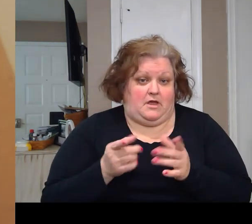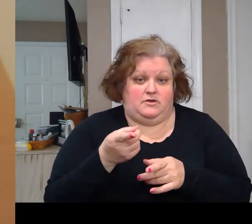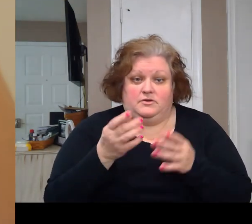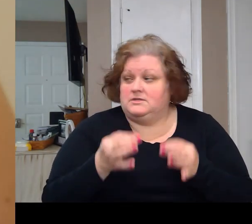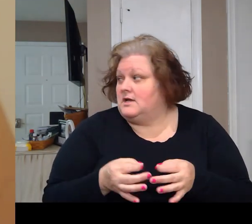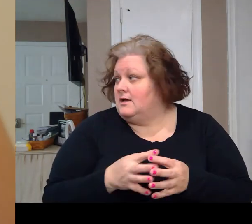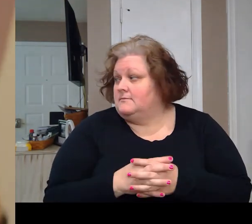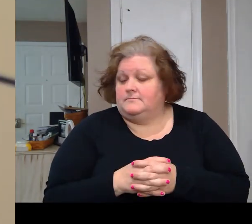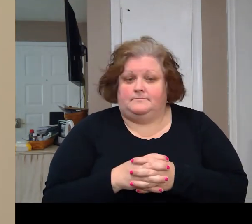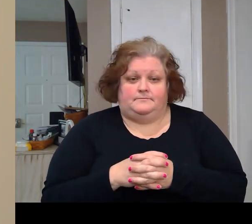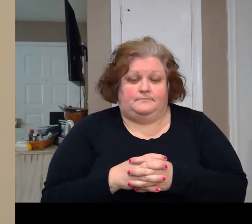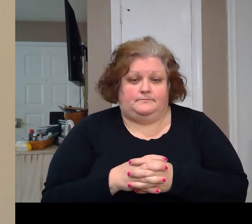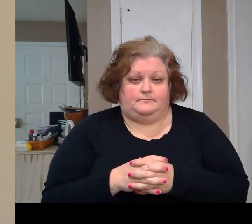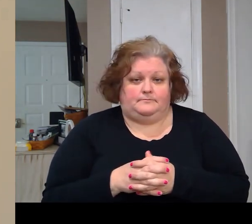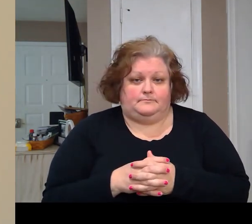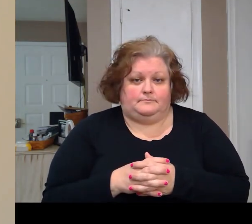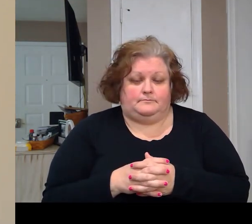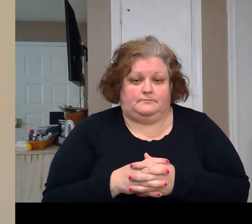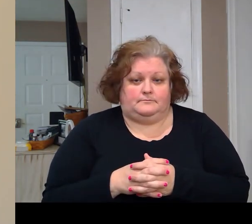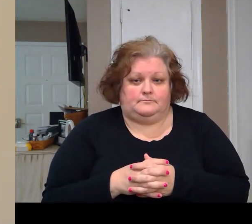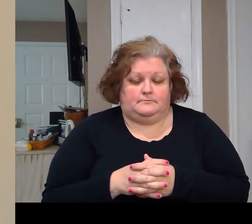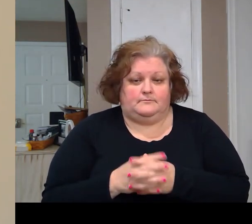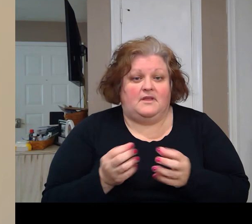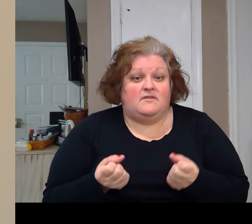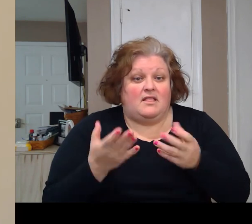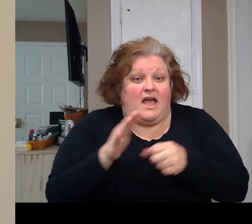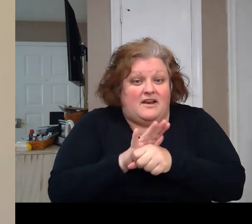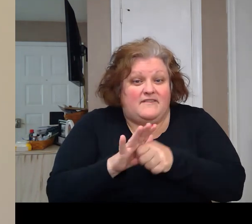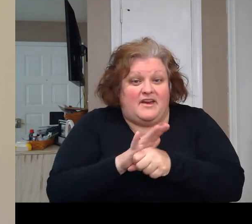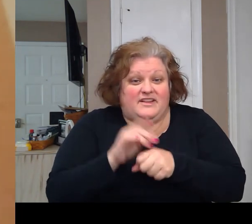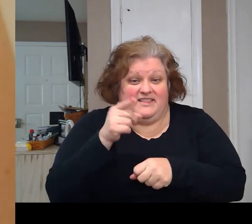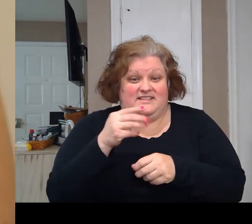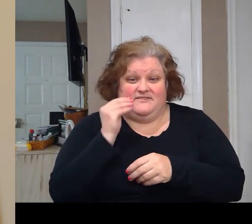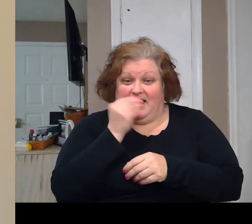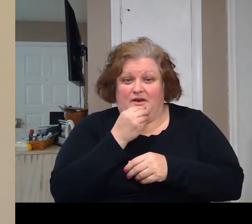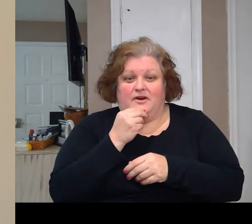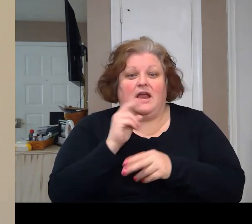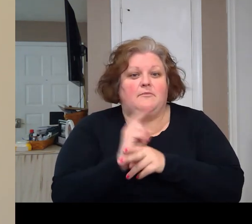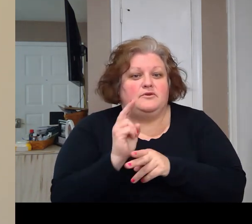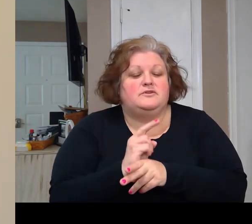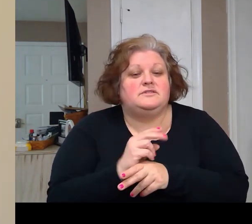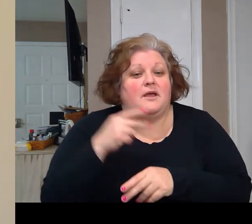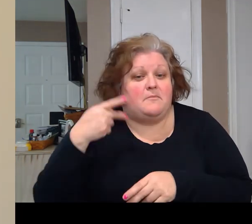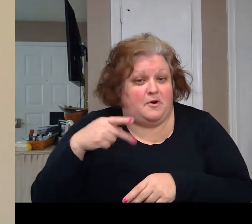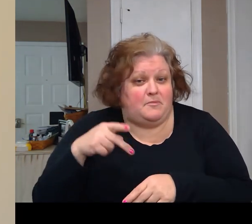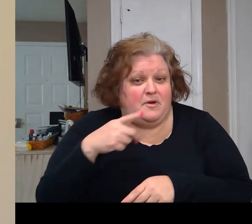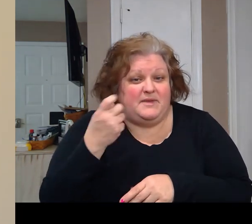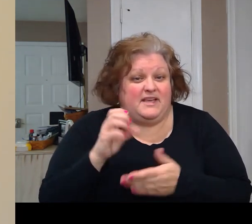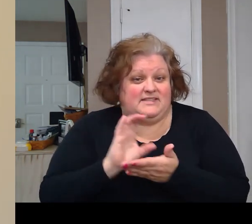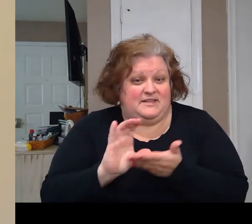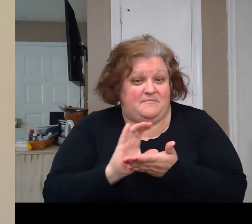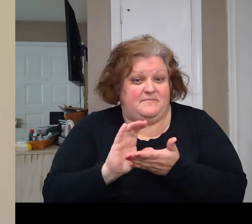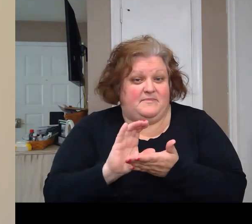against that color. So you'll see for a lot of areas like this flower, I'm doing purple so